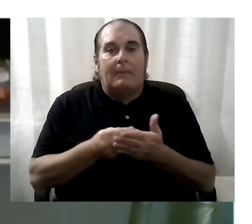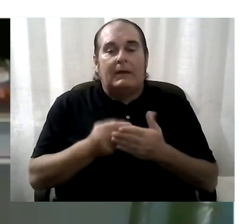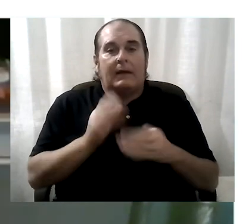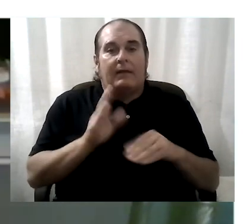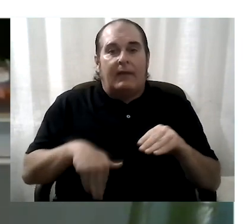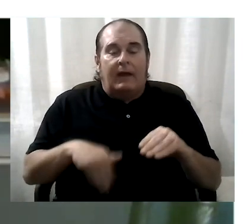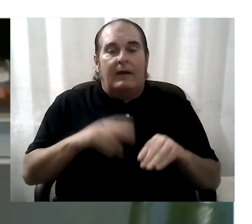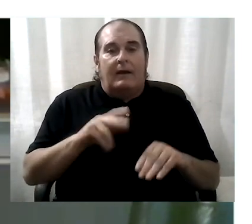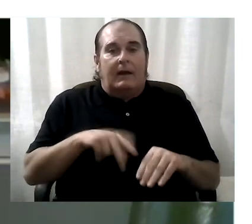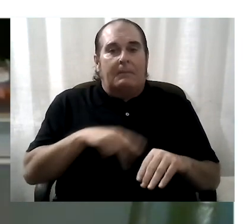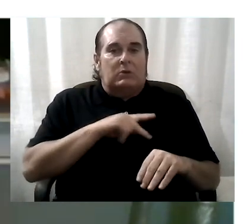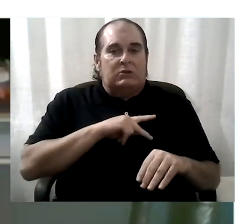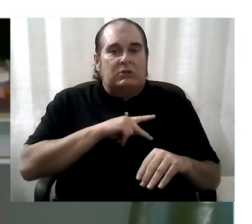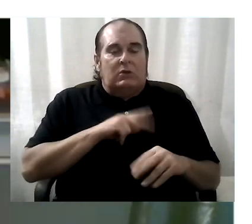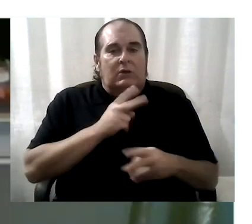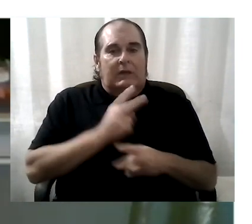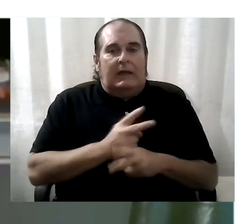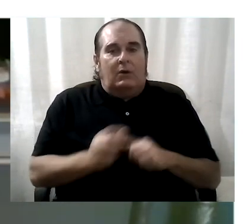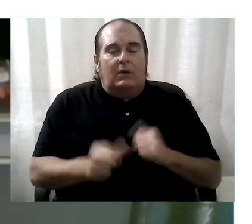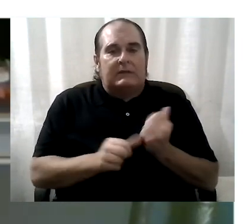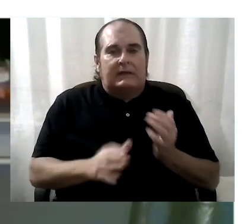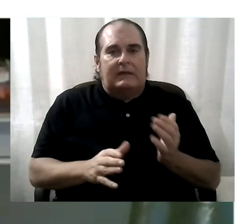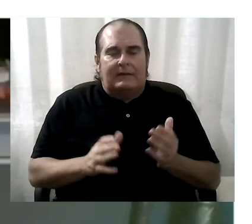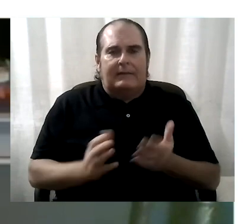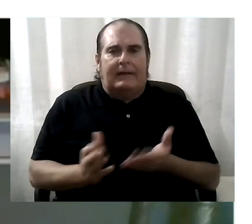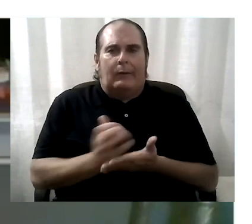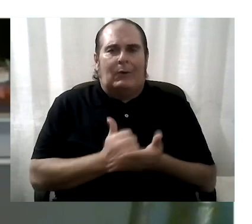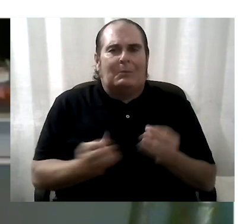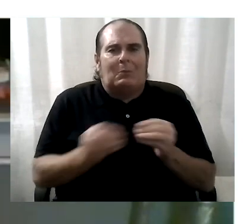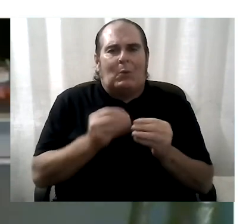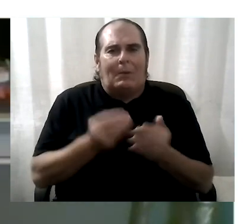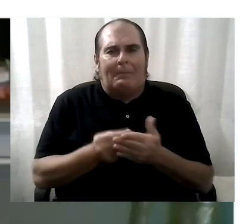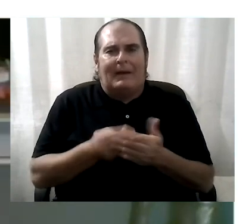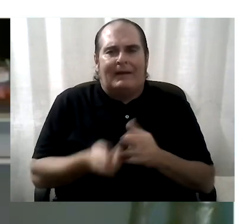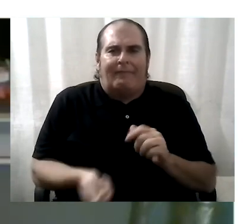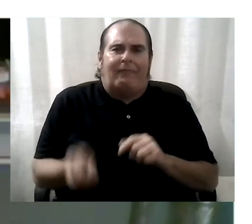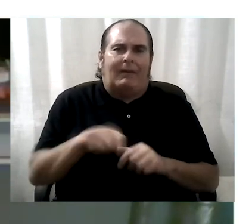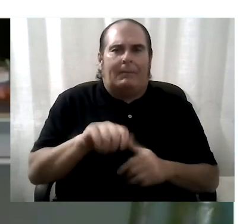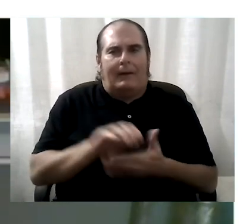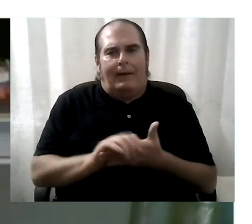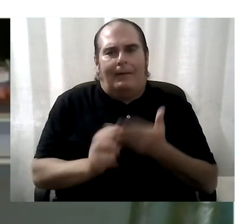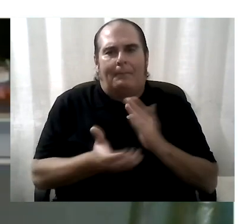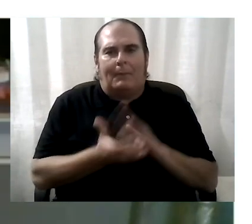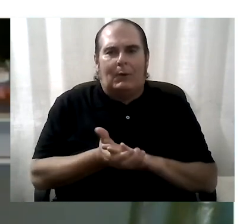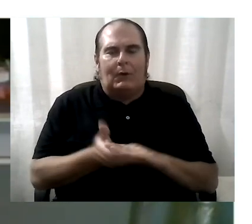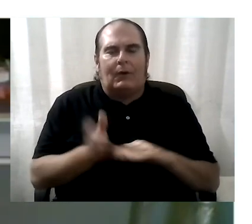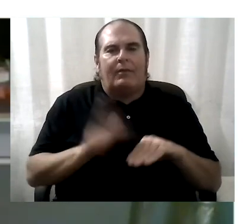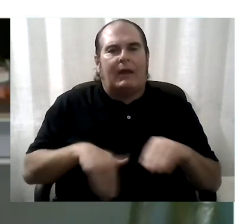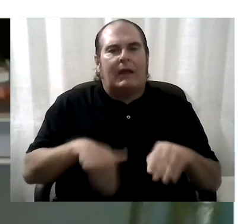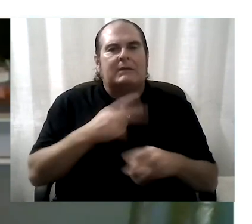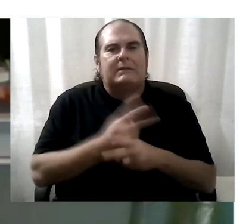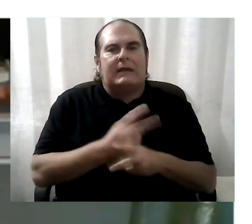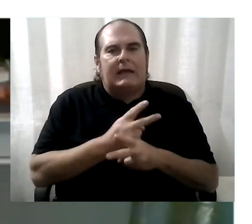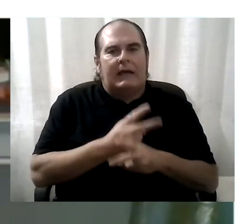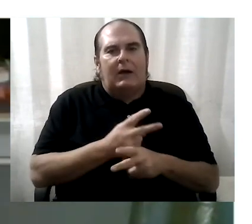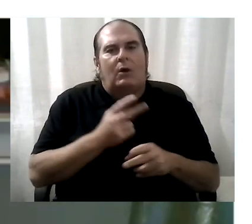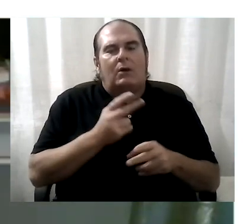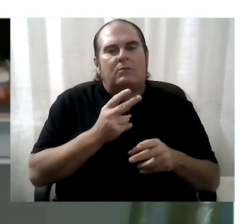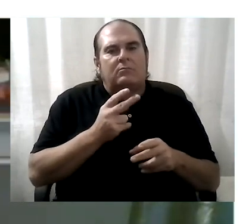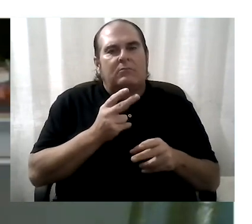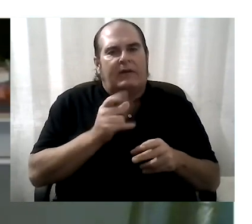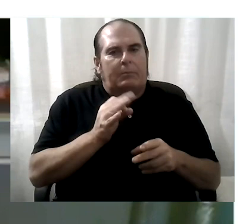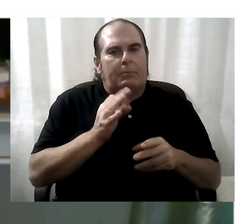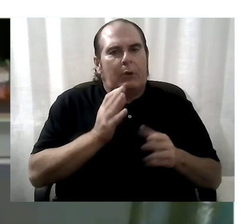care attendant. So you can get more money flipping a burger than you can taking care of a person with a